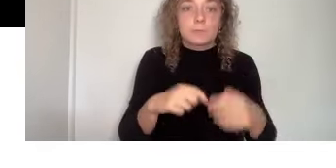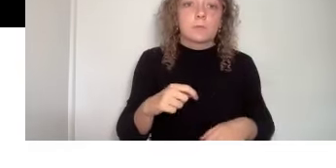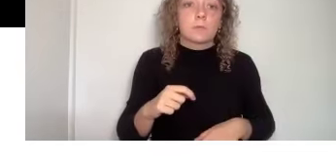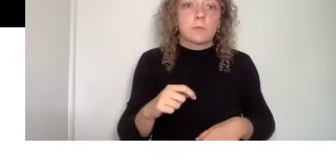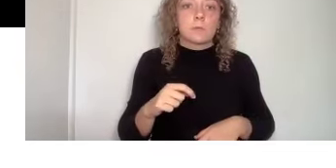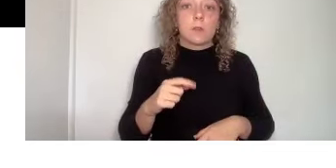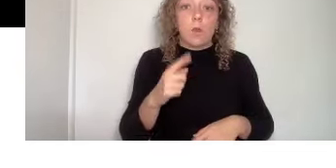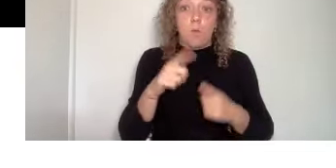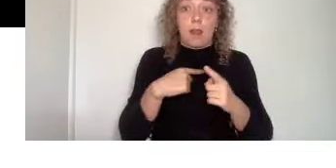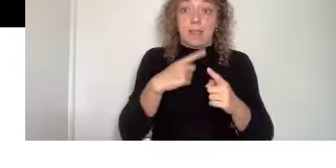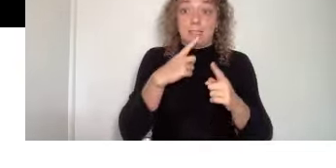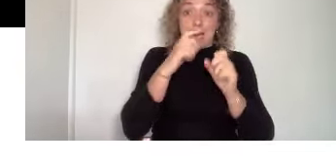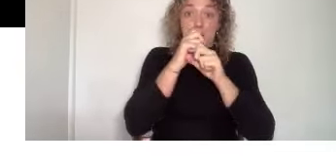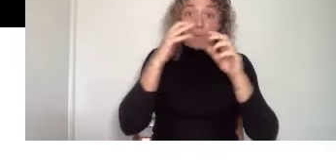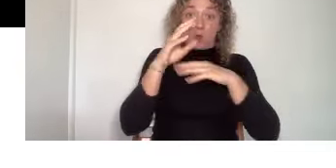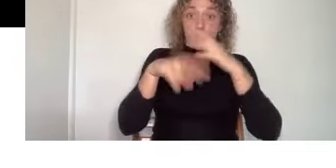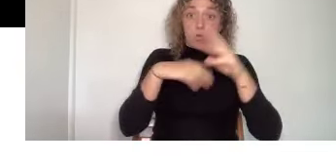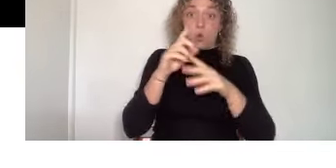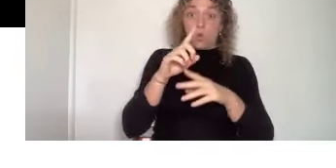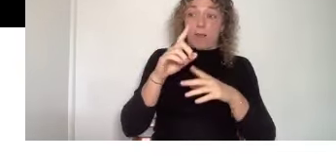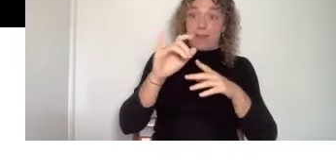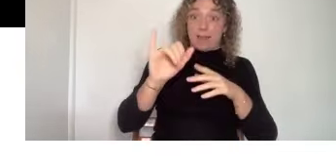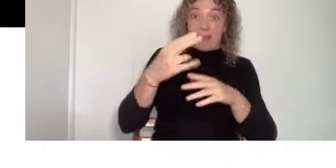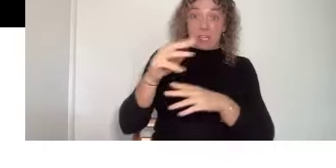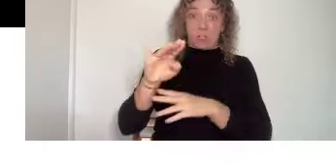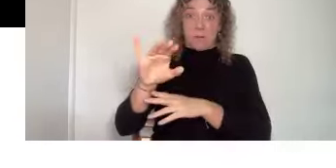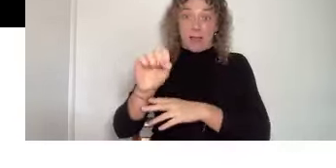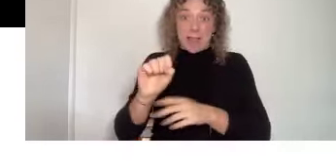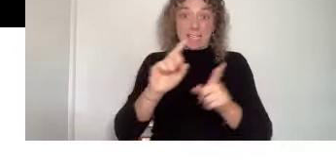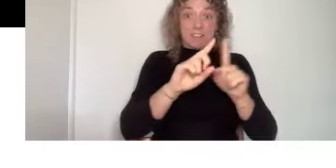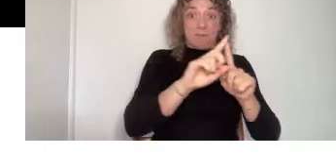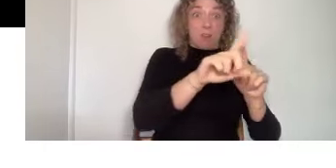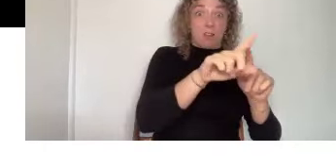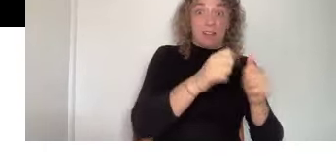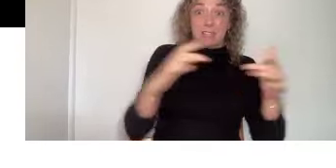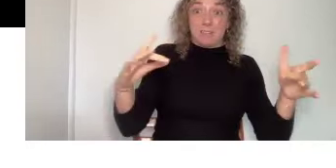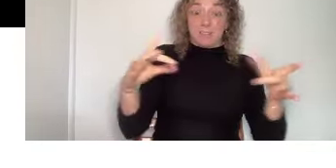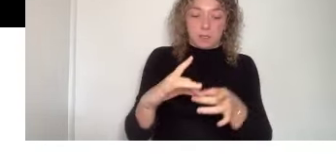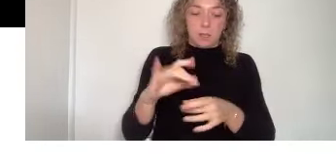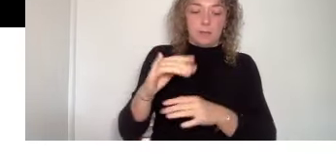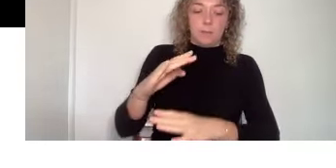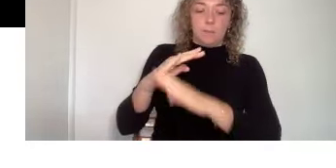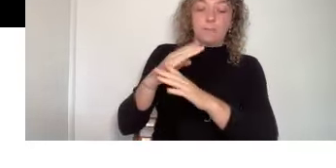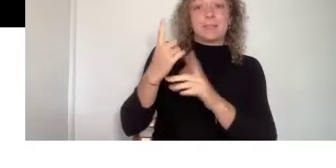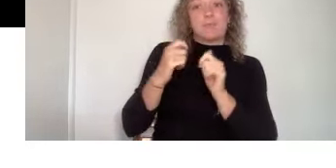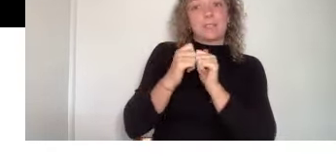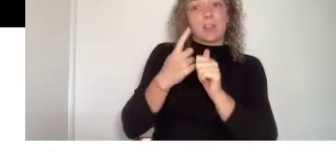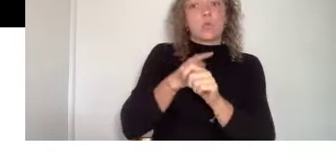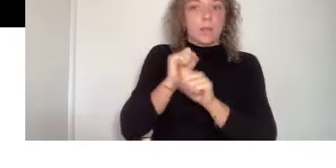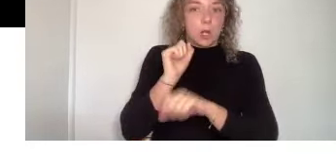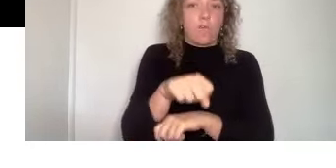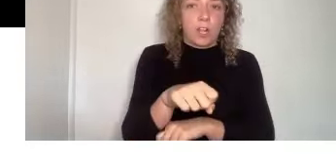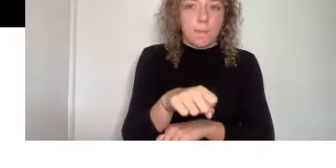world where education and HMIS are connected, these barriers are something that together we can